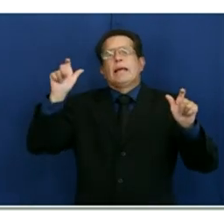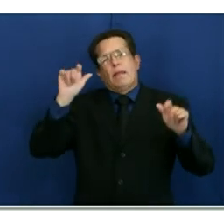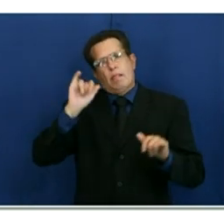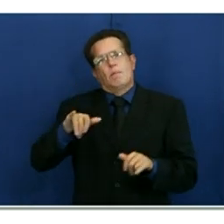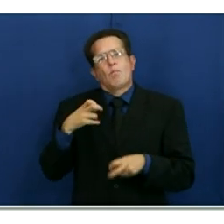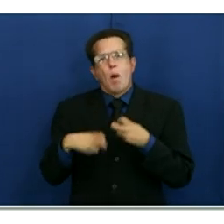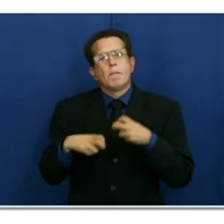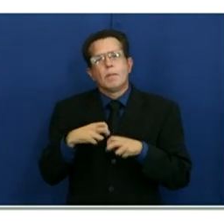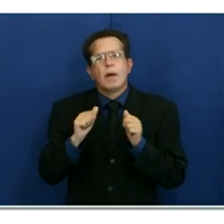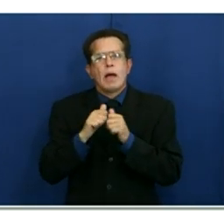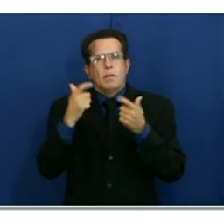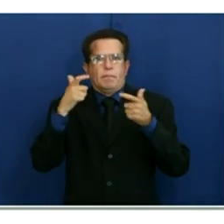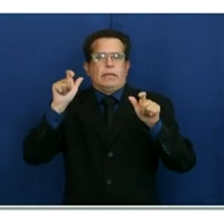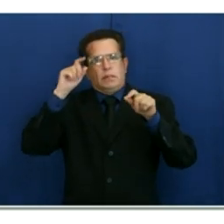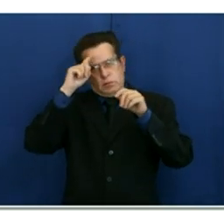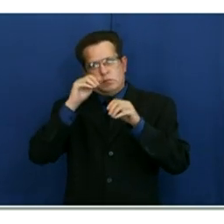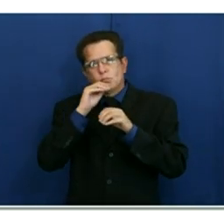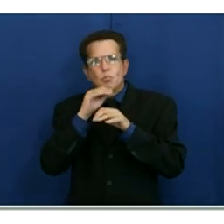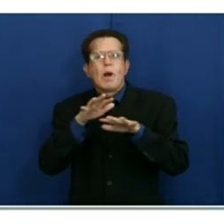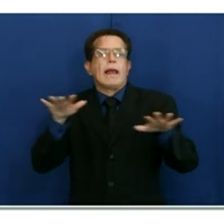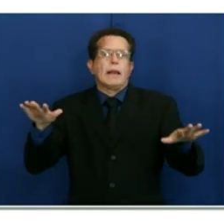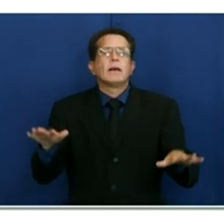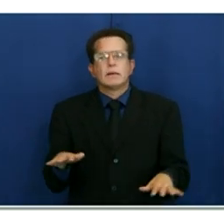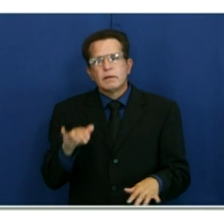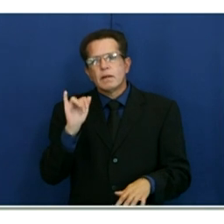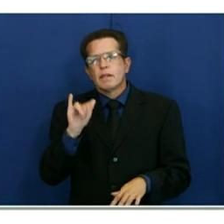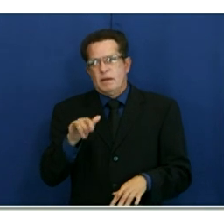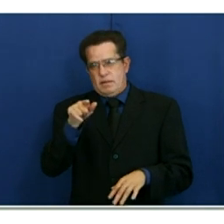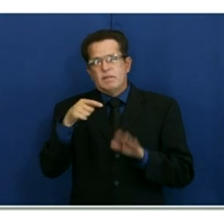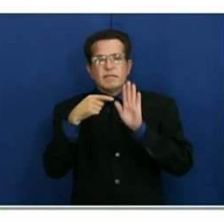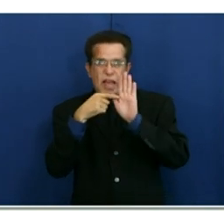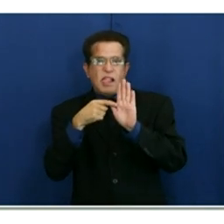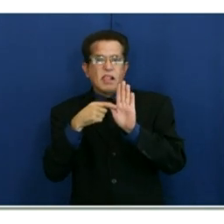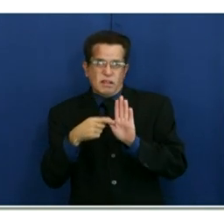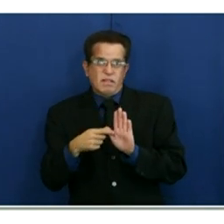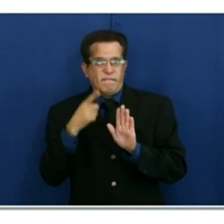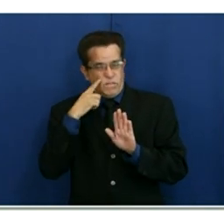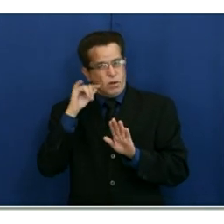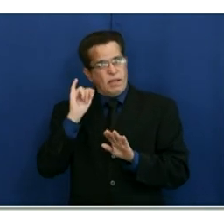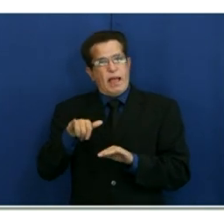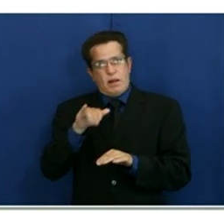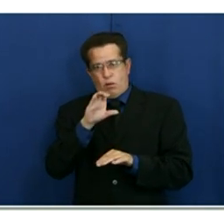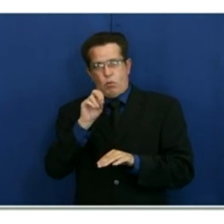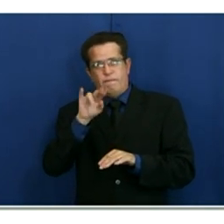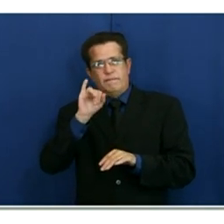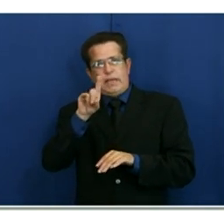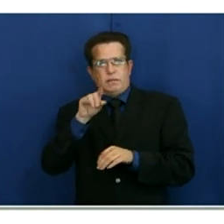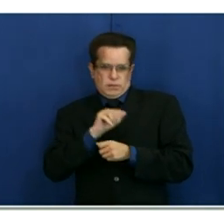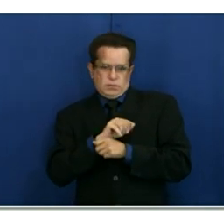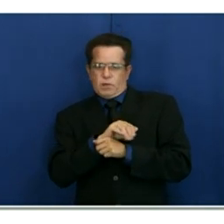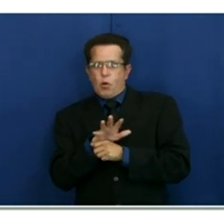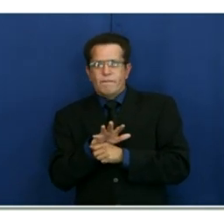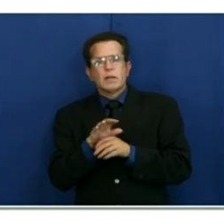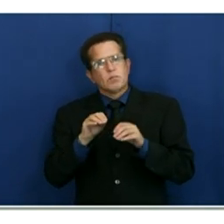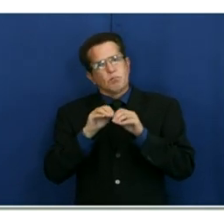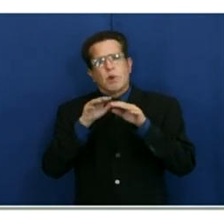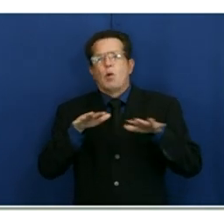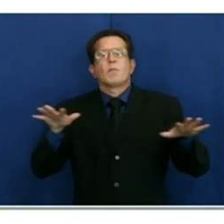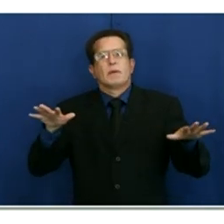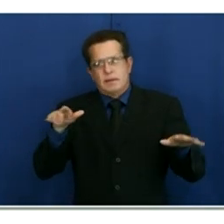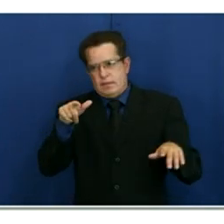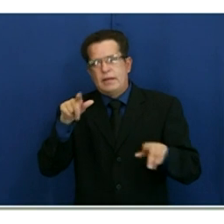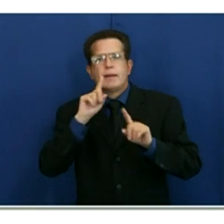additional evidence that provides intel on the input of COVID-19 across the community. Now, with